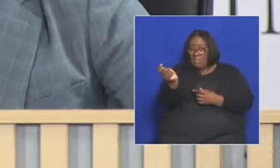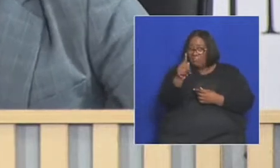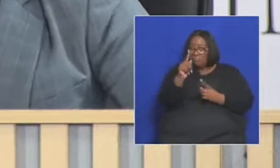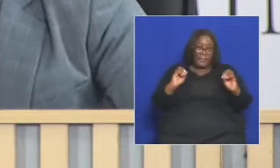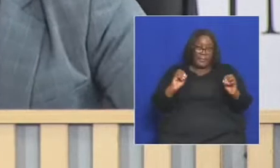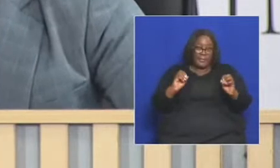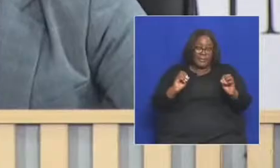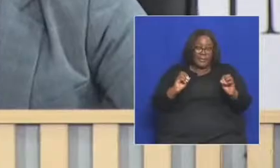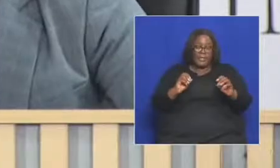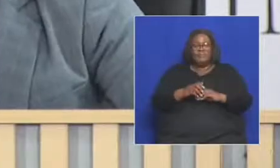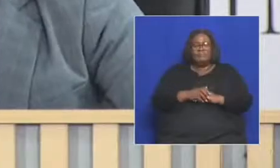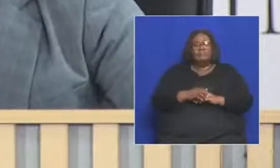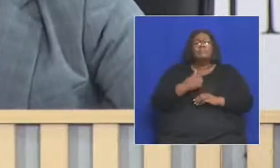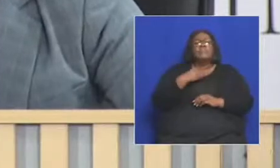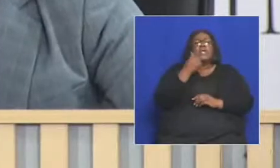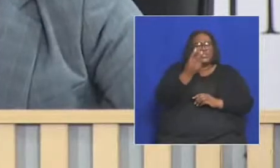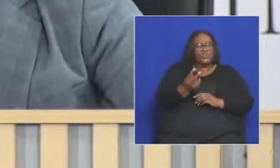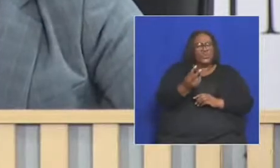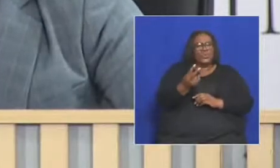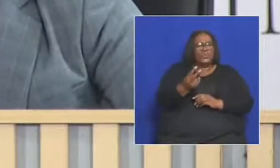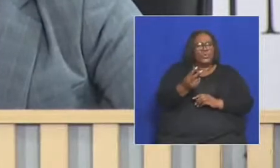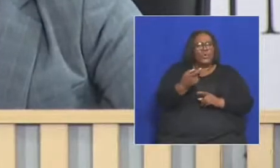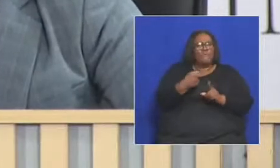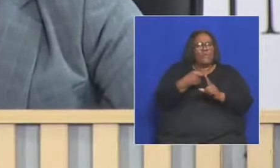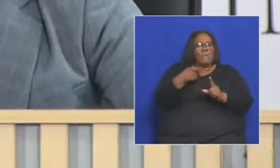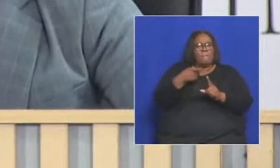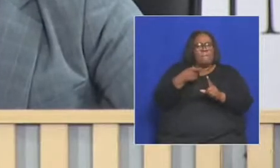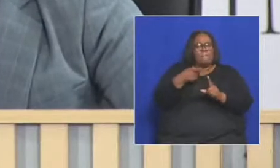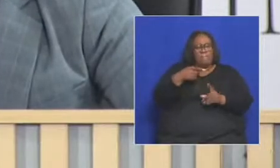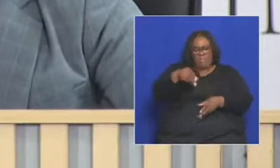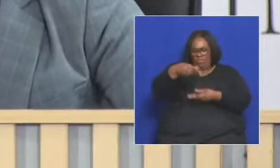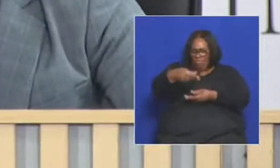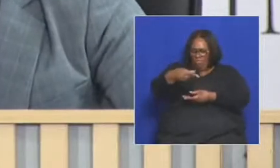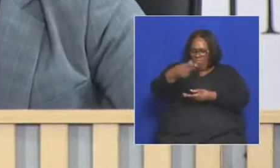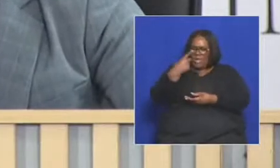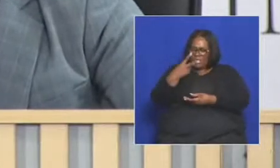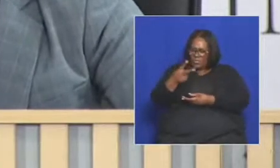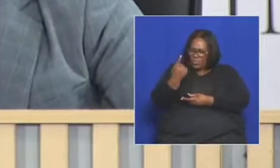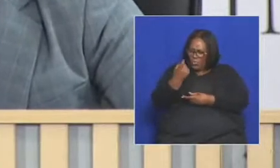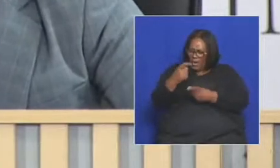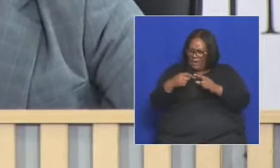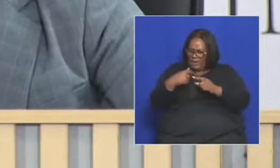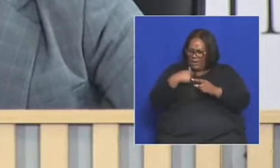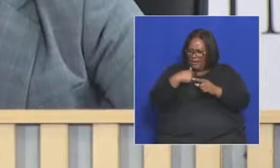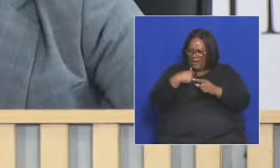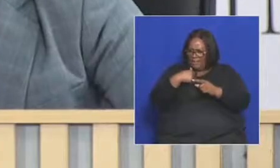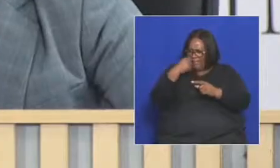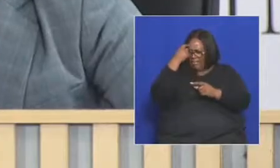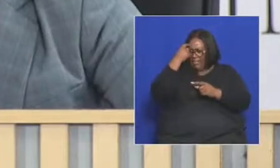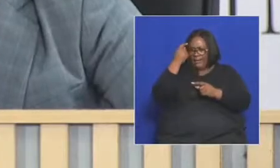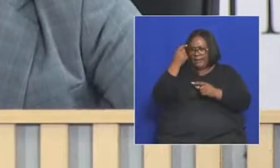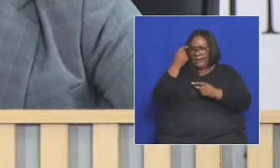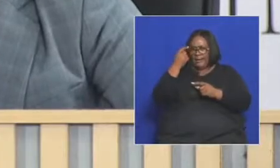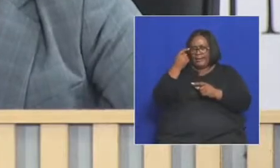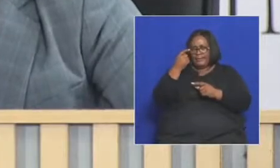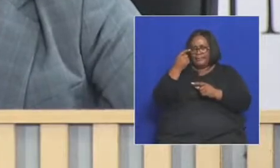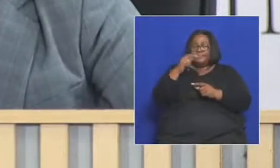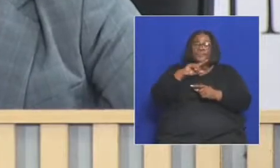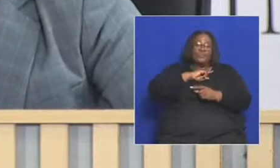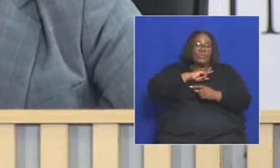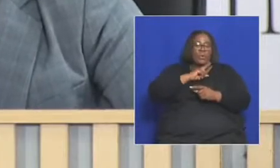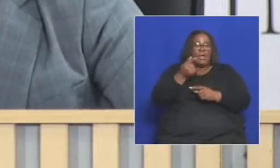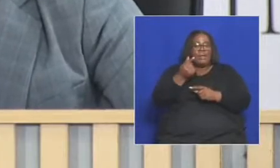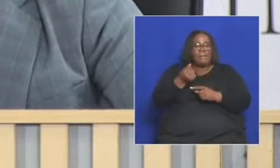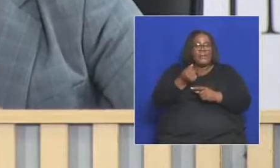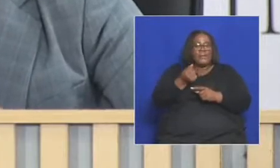I actually saw one from the bundles that, but I've been trying. I think it was when I add those monies together, they end up to 4